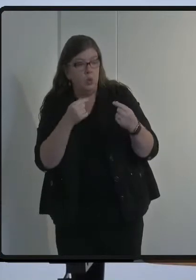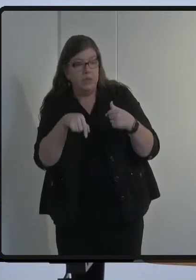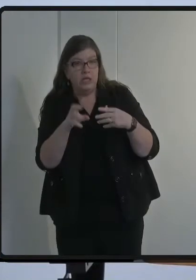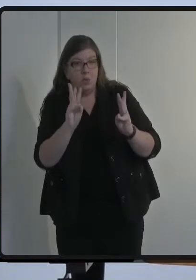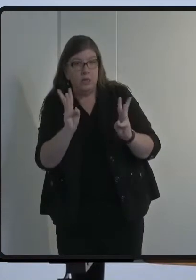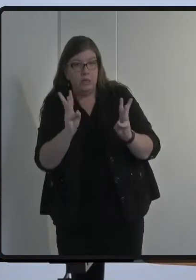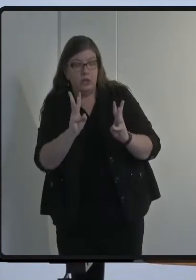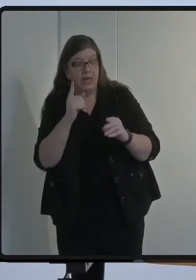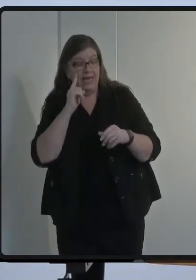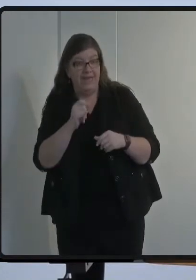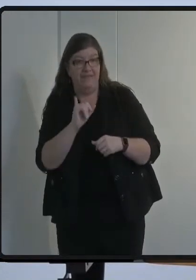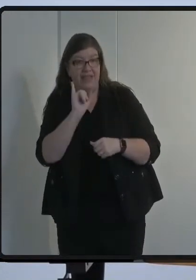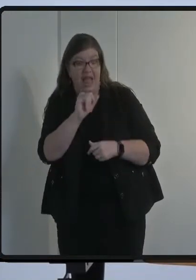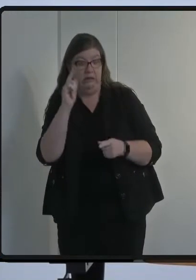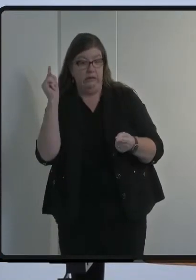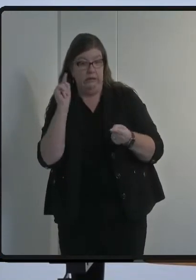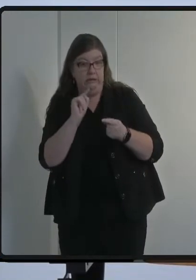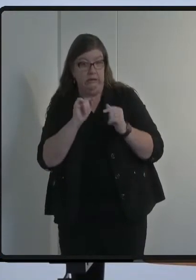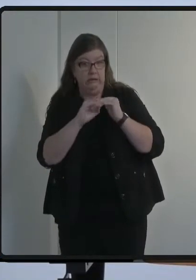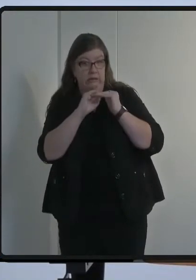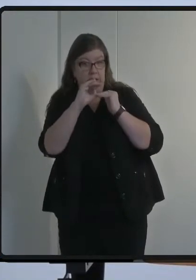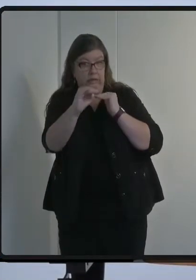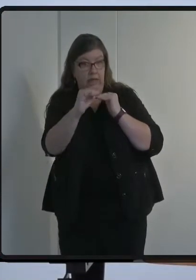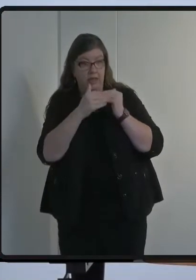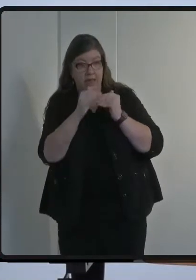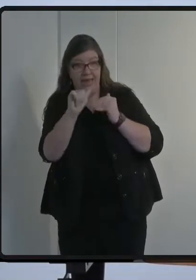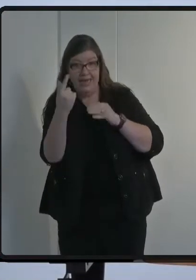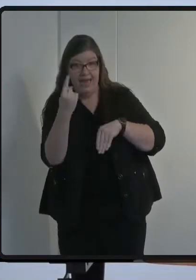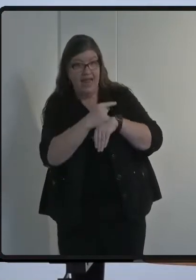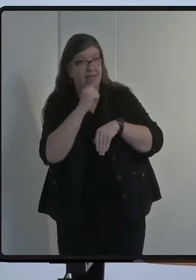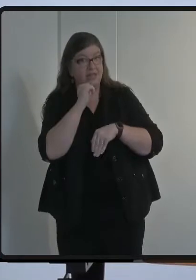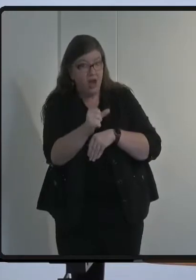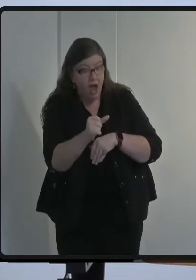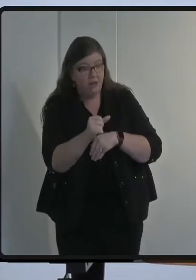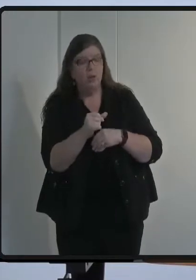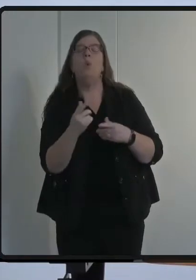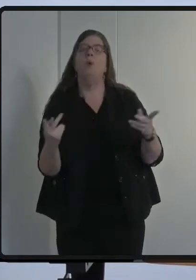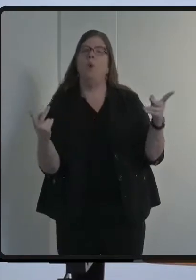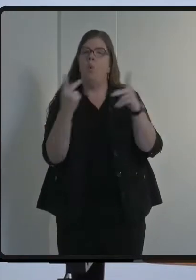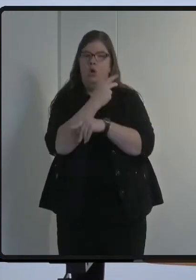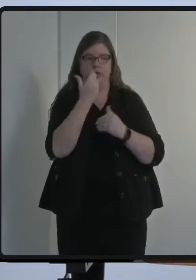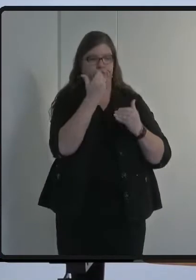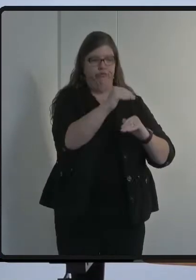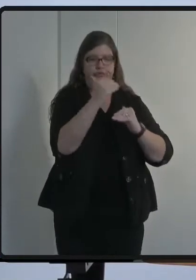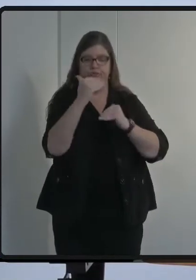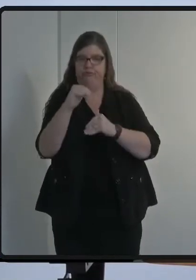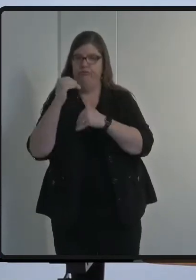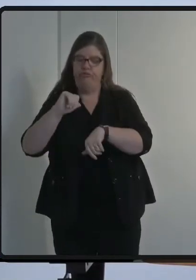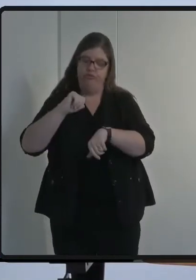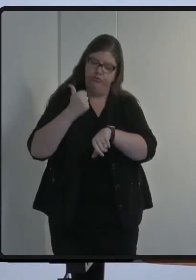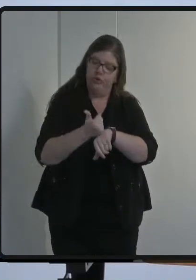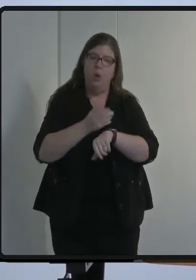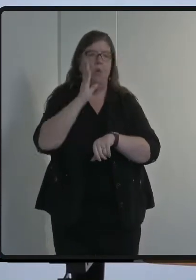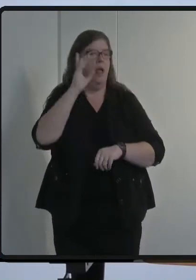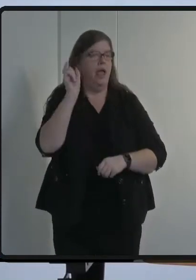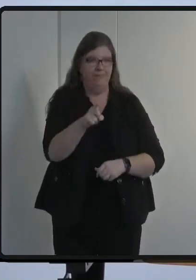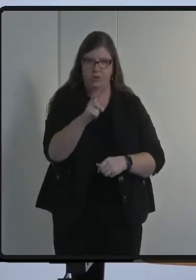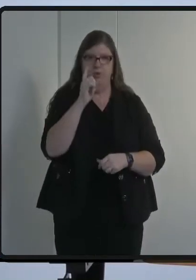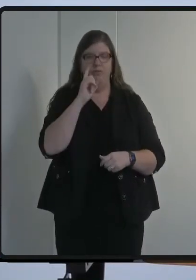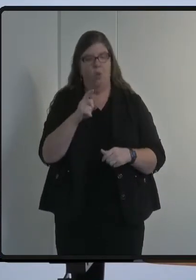rate in Germany does not stabilize in 10 days, further targeted restrictions are unavoidable in order to further reduce